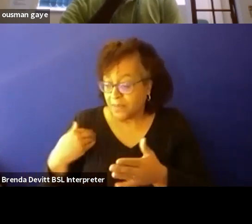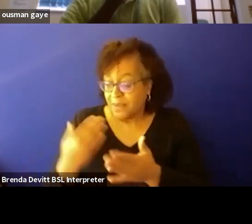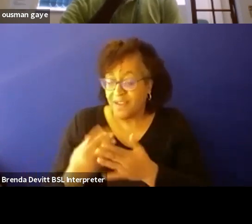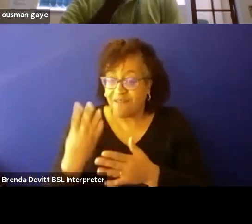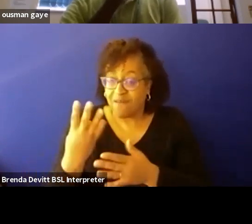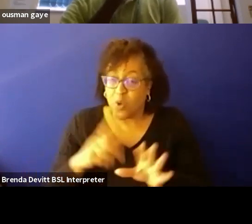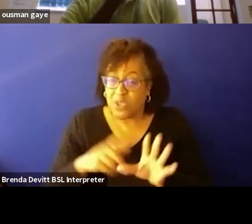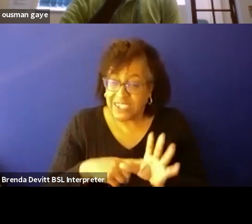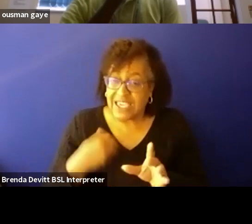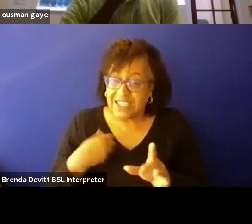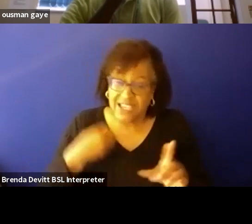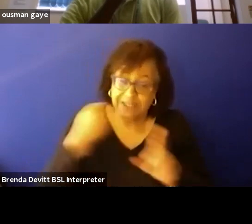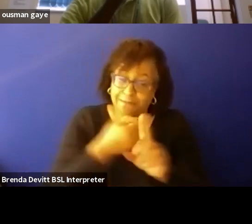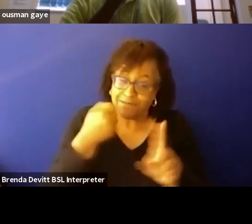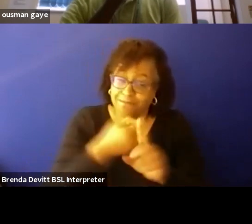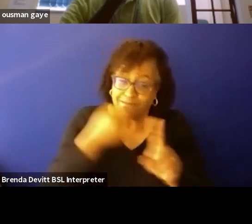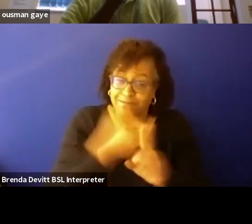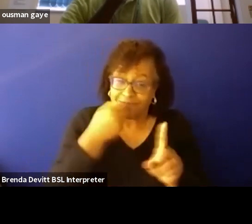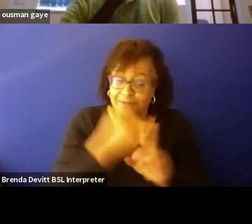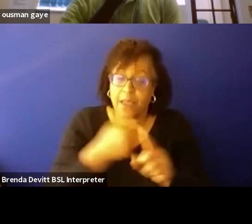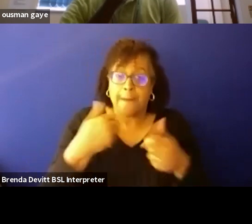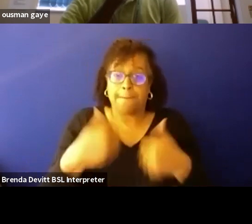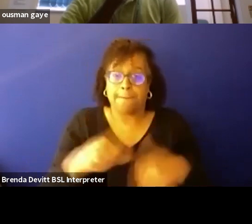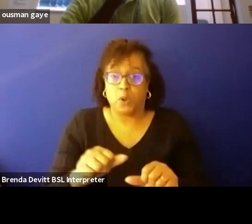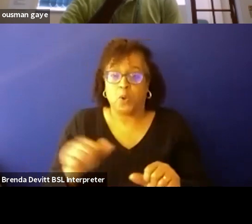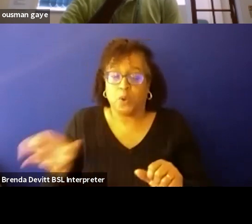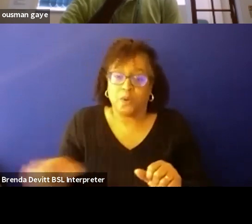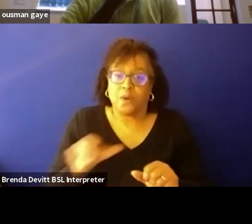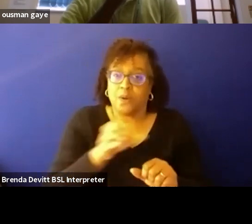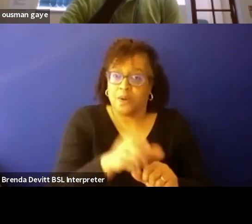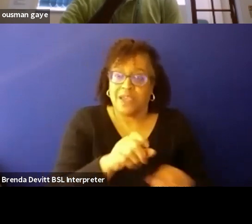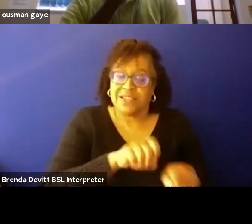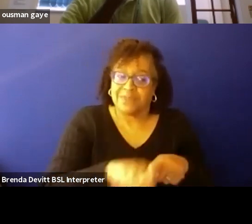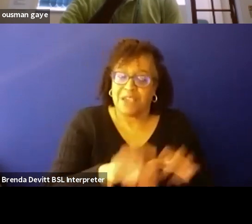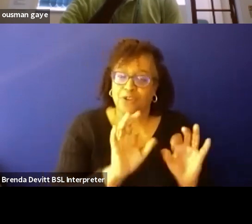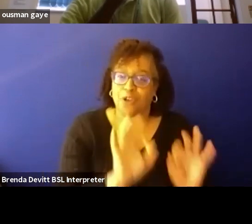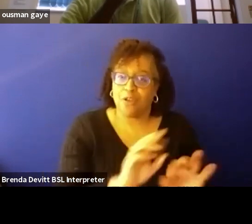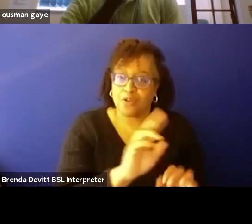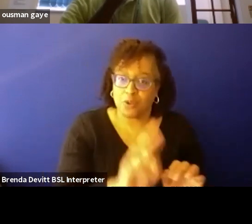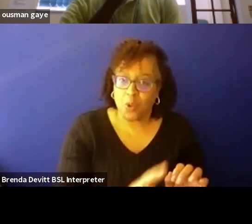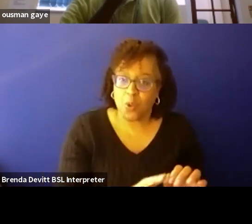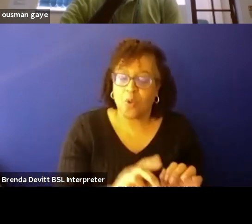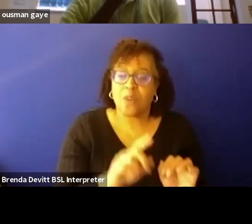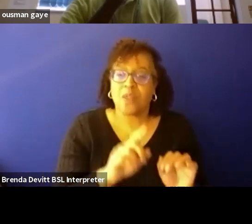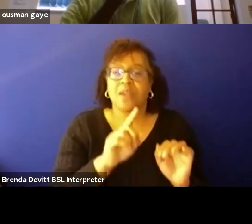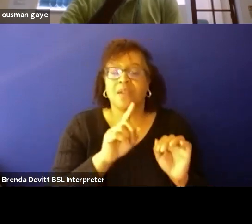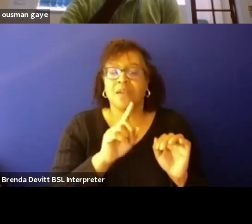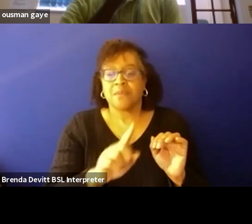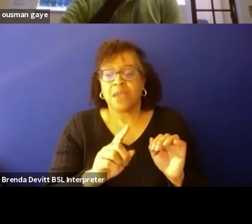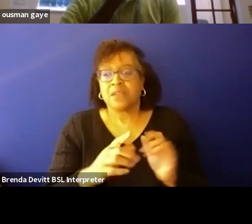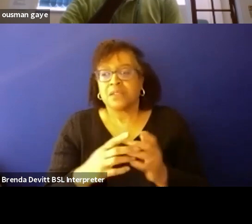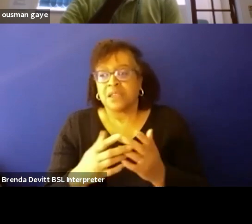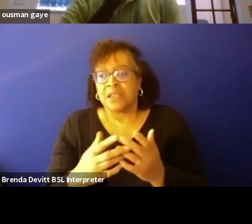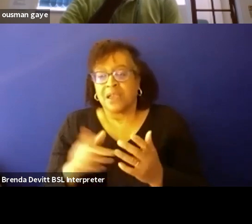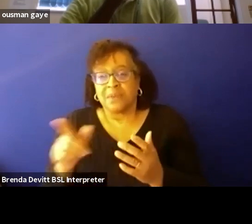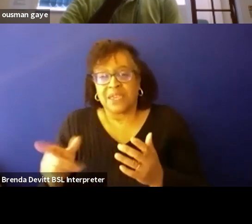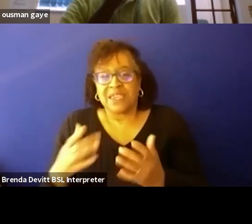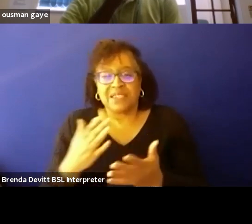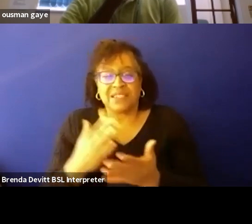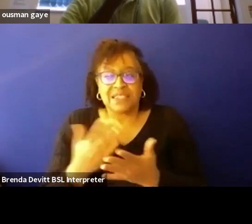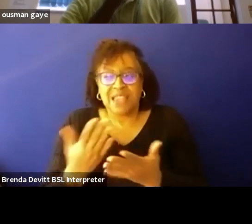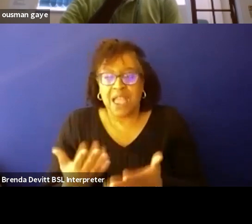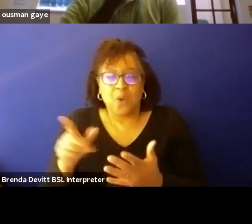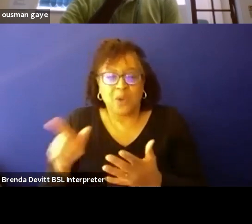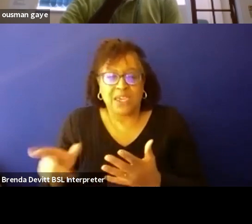I say, there's been a lot going on, and he's just really anxious because it's like a it's one of his main friends that's been excluded, and I can just